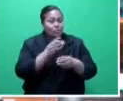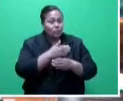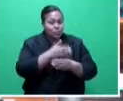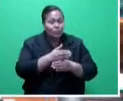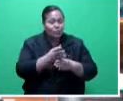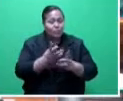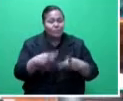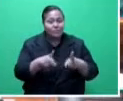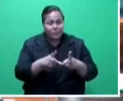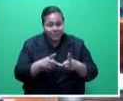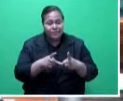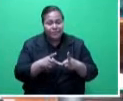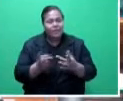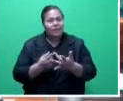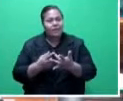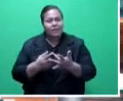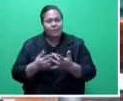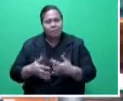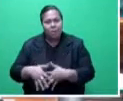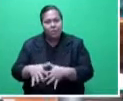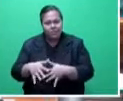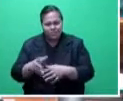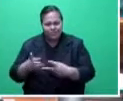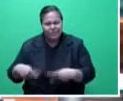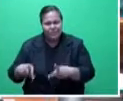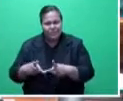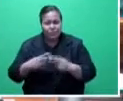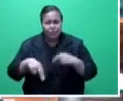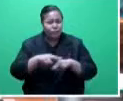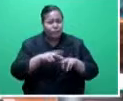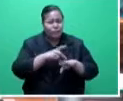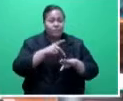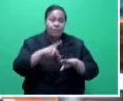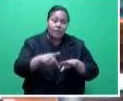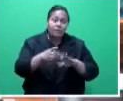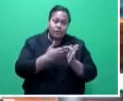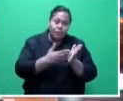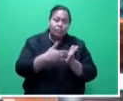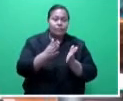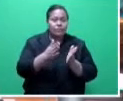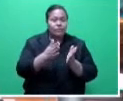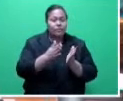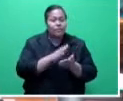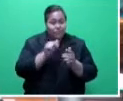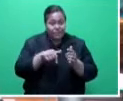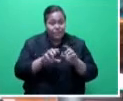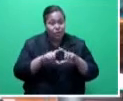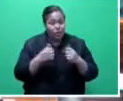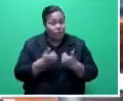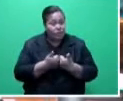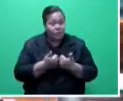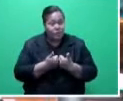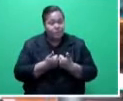public spaces also. And by Fiji and the Parliament giving the approval for ratification of this convention will